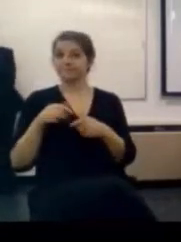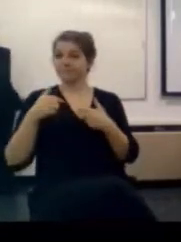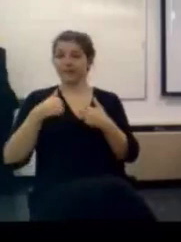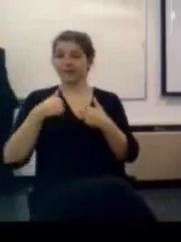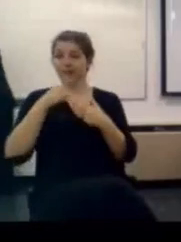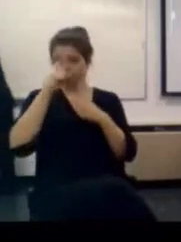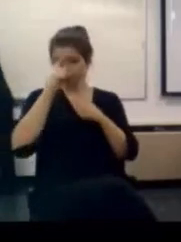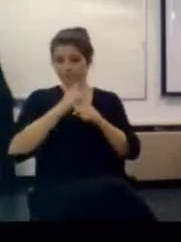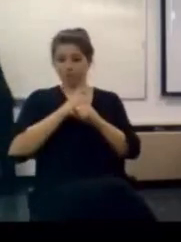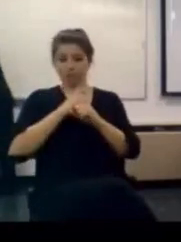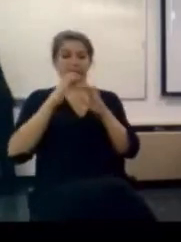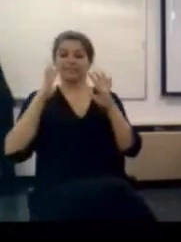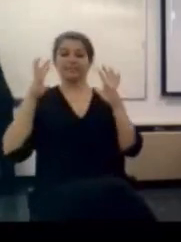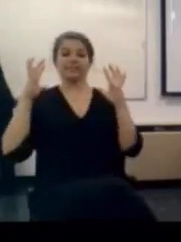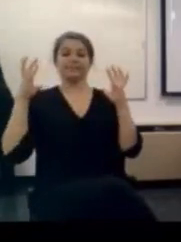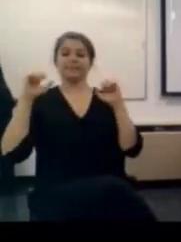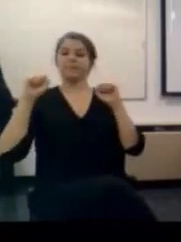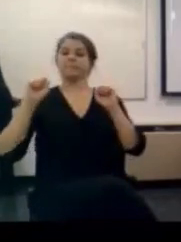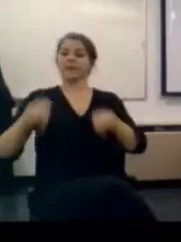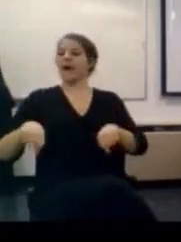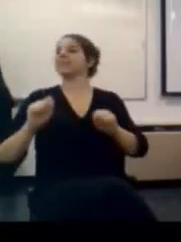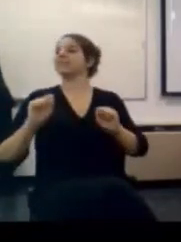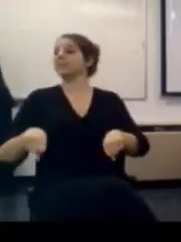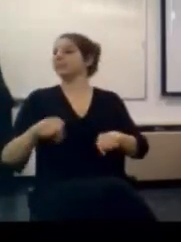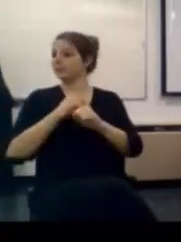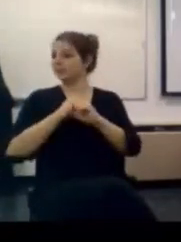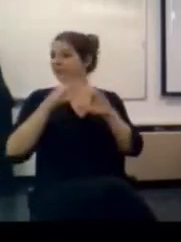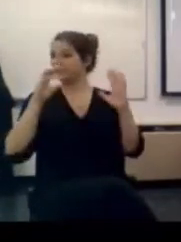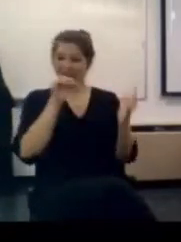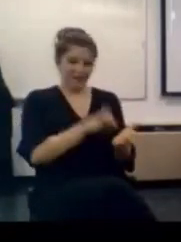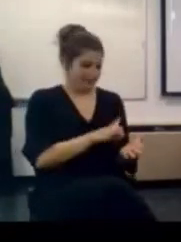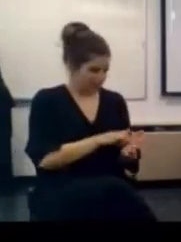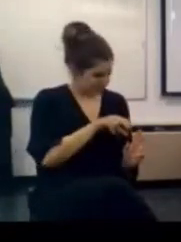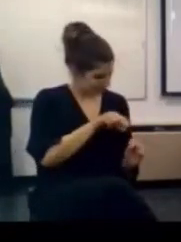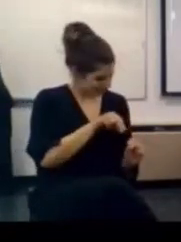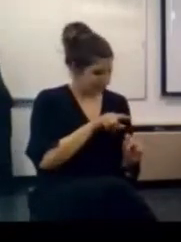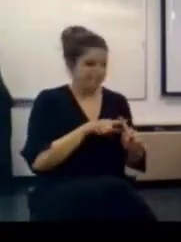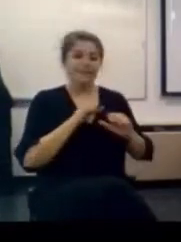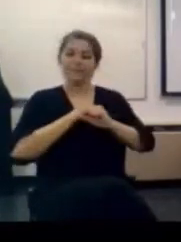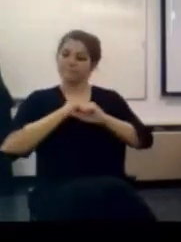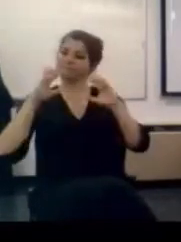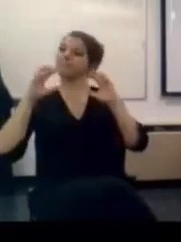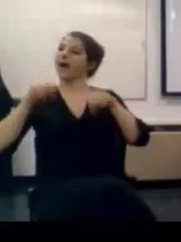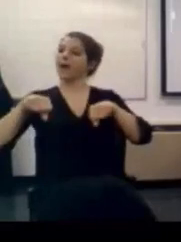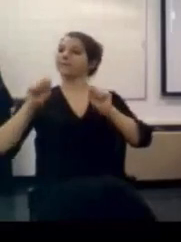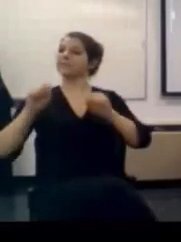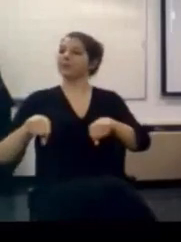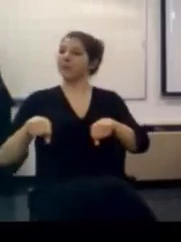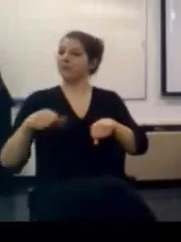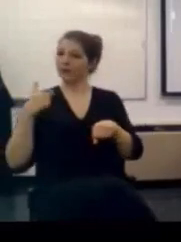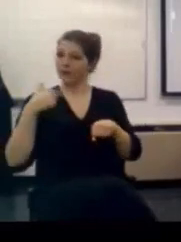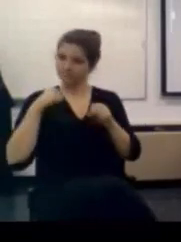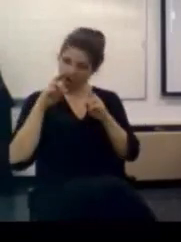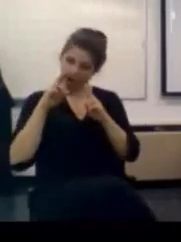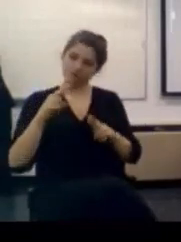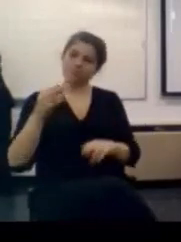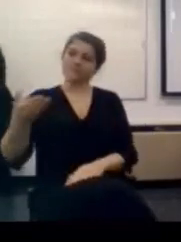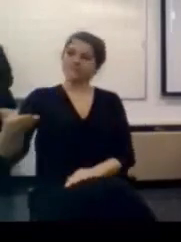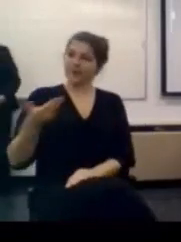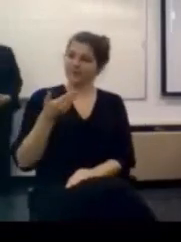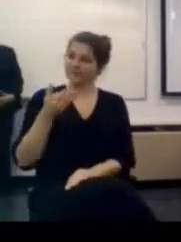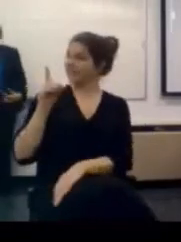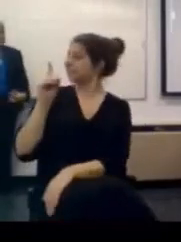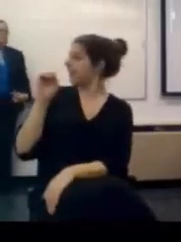Today, I dream the possible dream. I